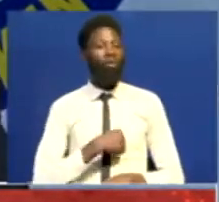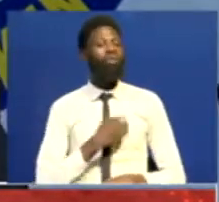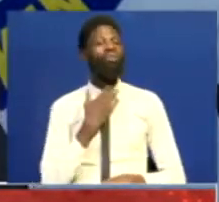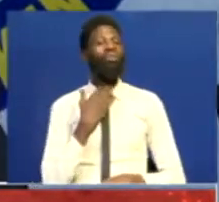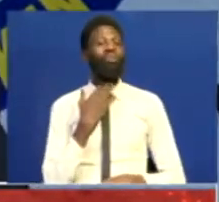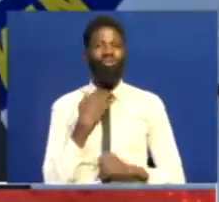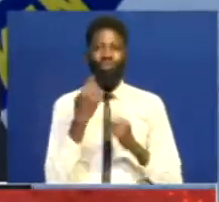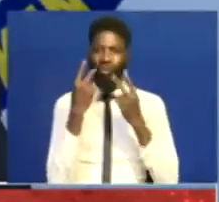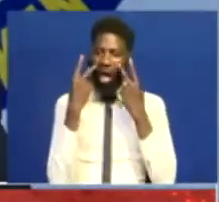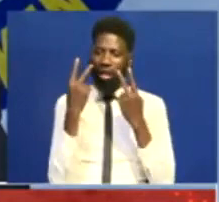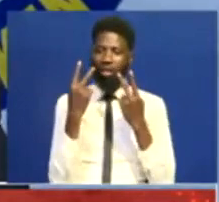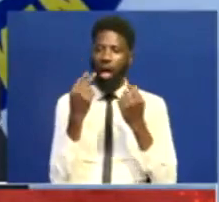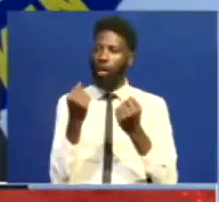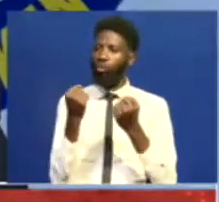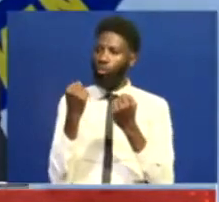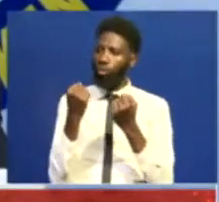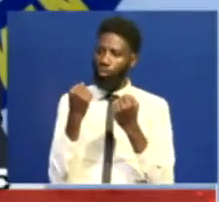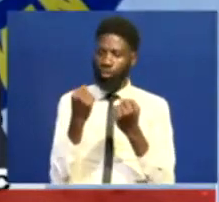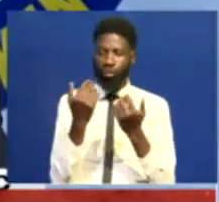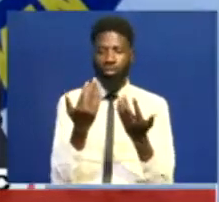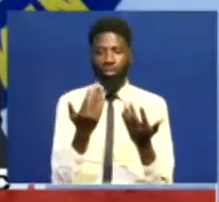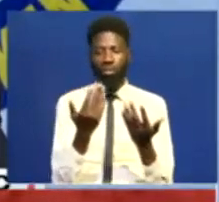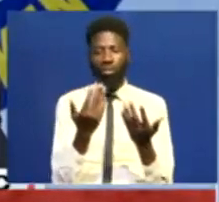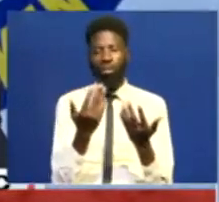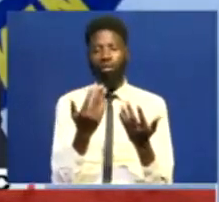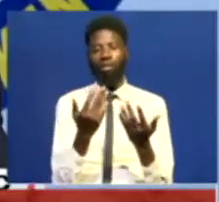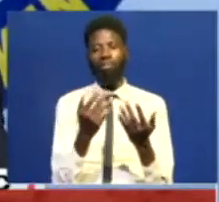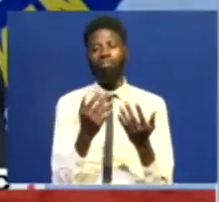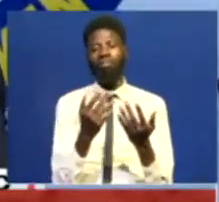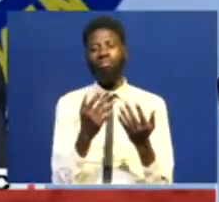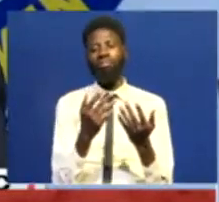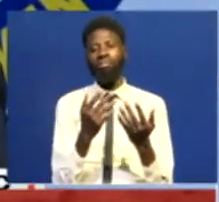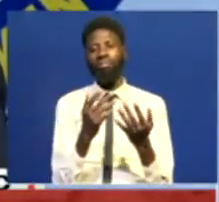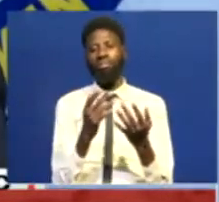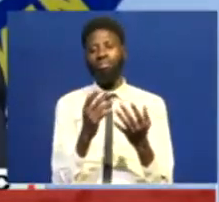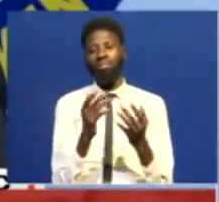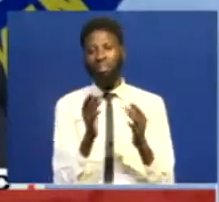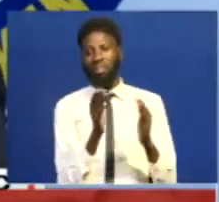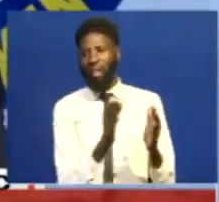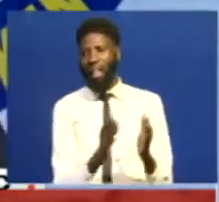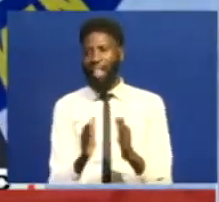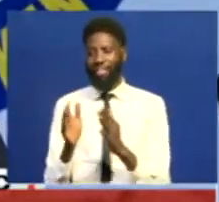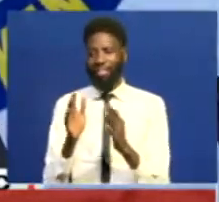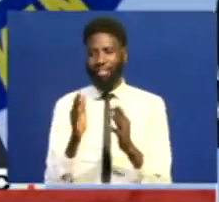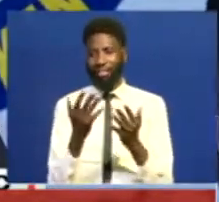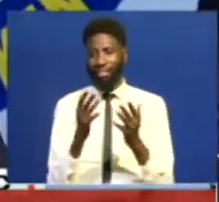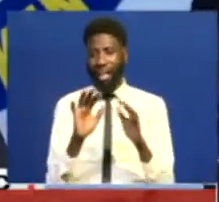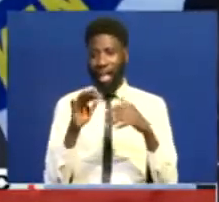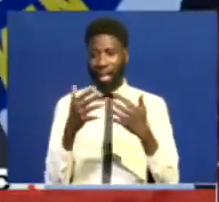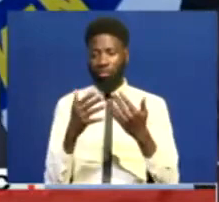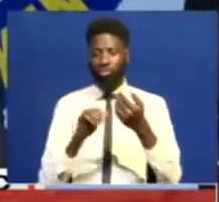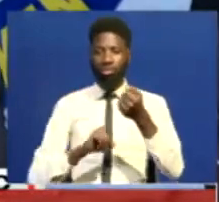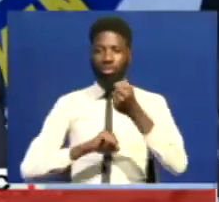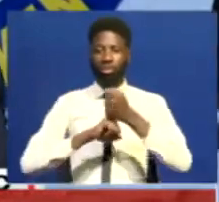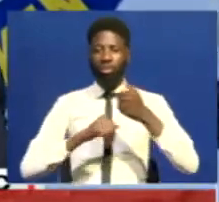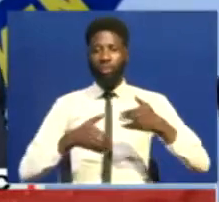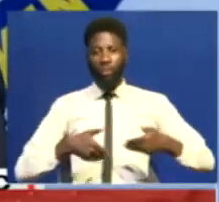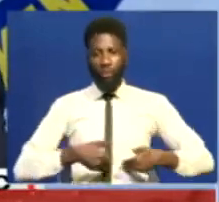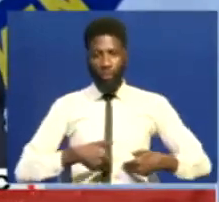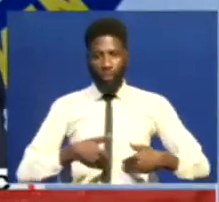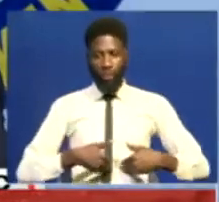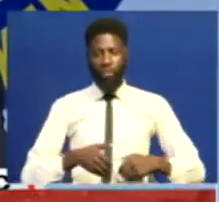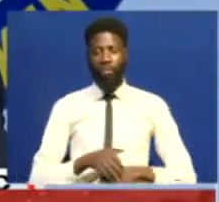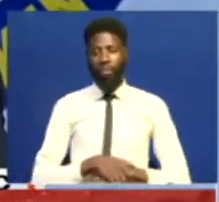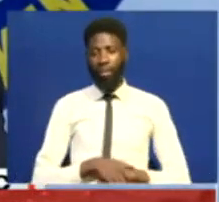conveyor belt, and the best way to do that is to support youngsters, and our Talanta Hela